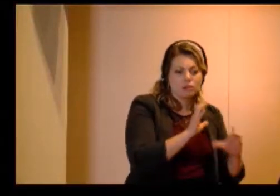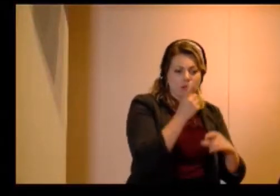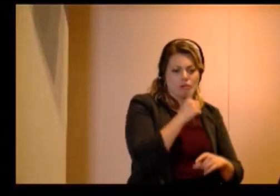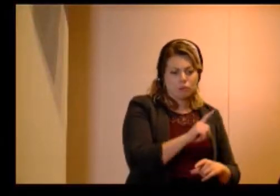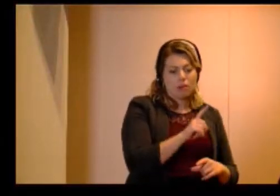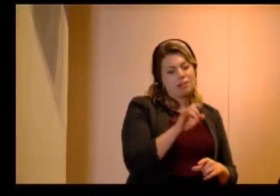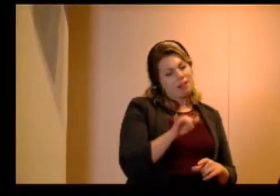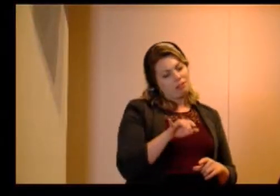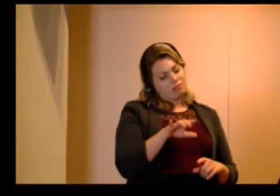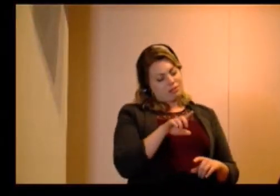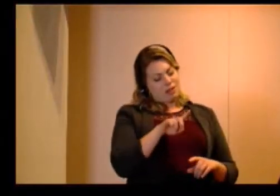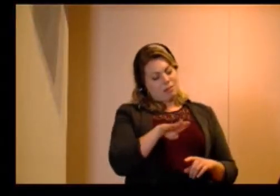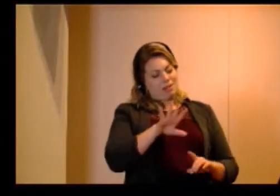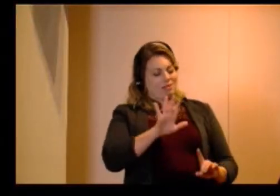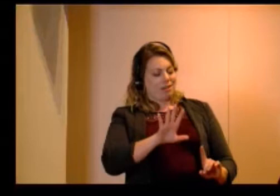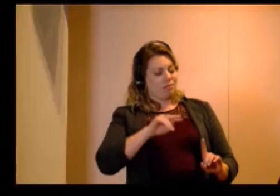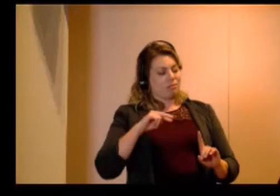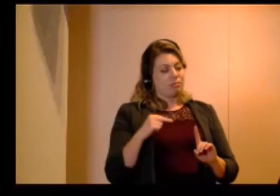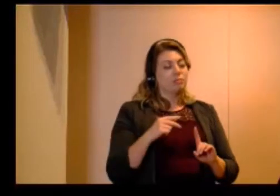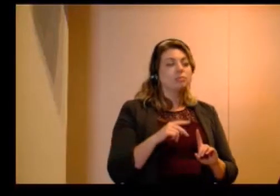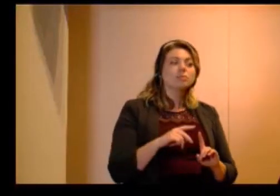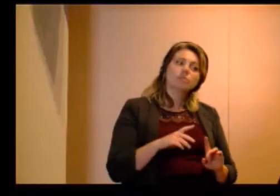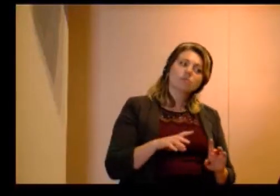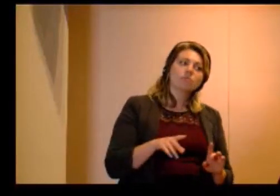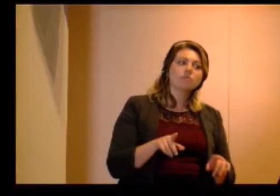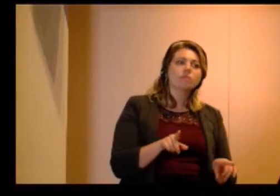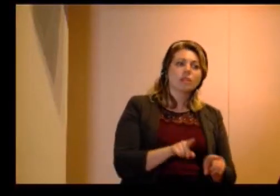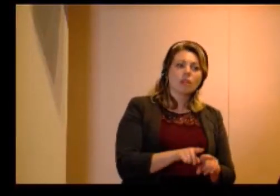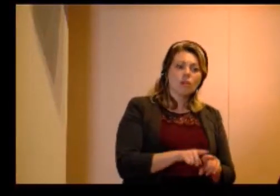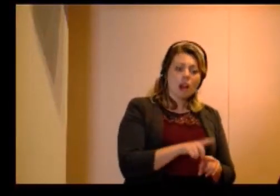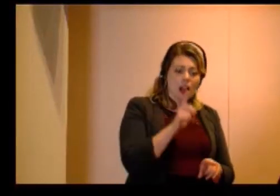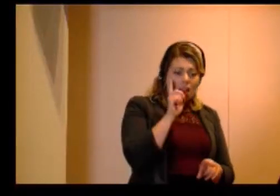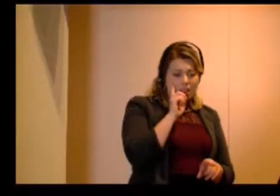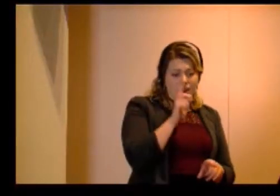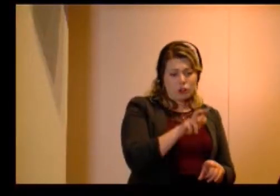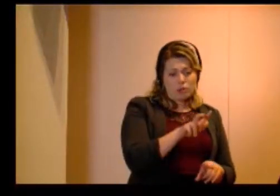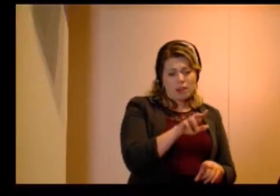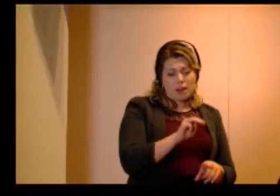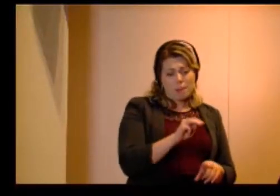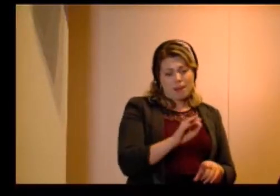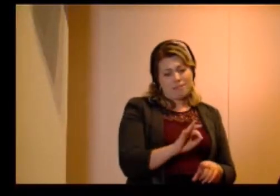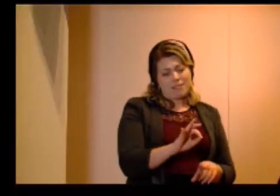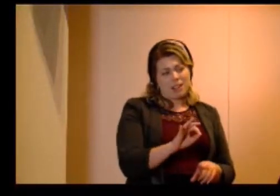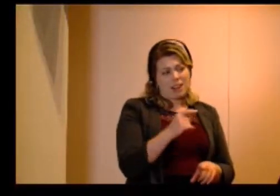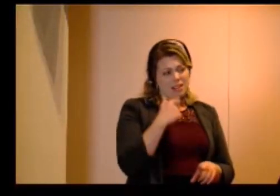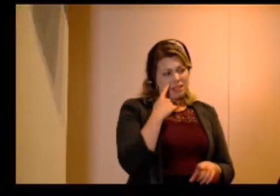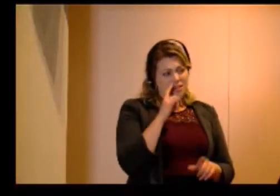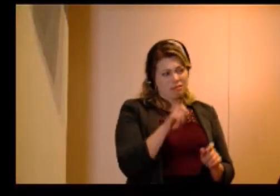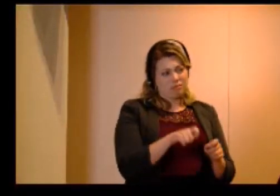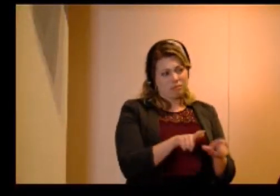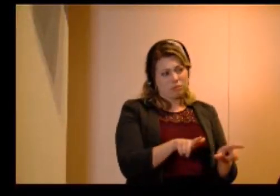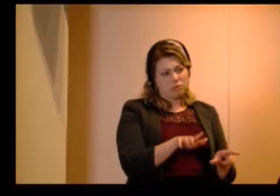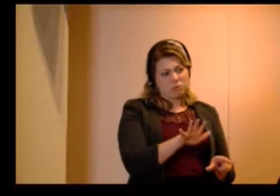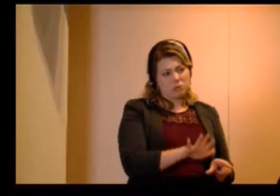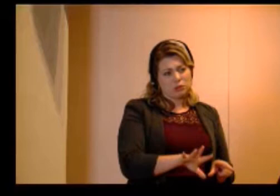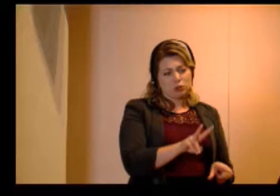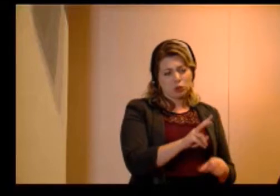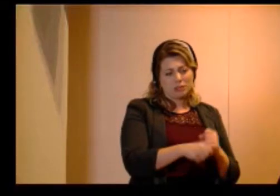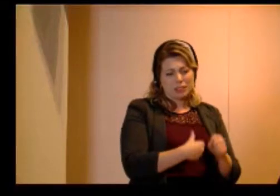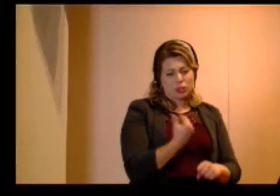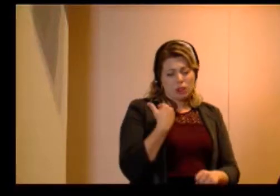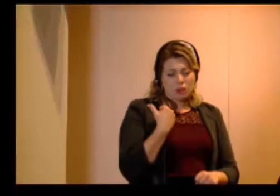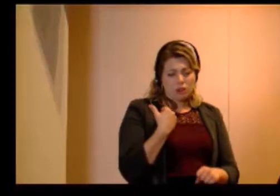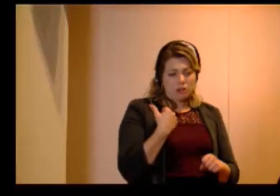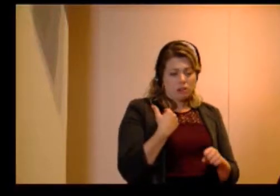And then I think as the 3MF came out, I want to say like 2 years ago, and it's only been in the